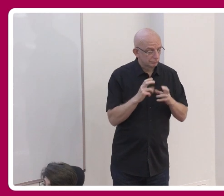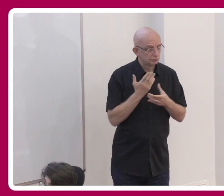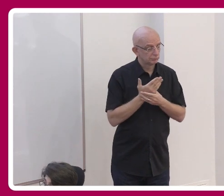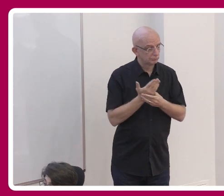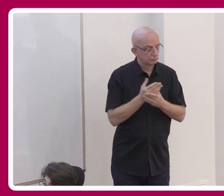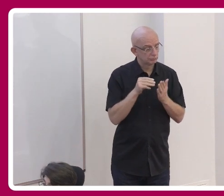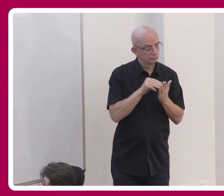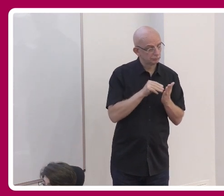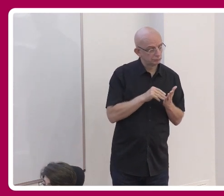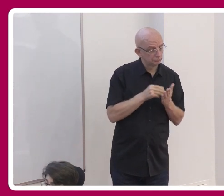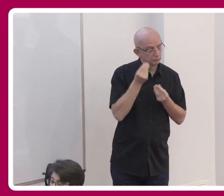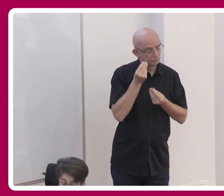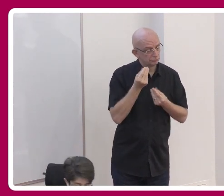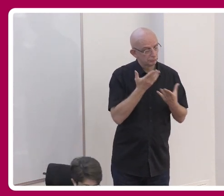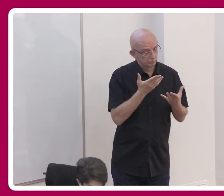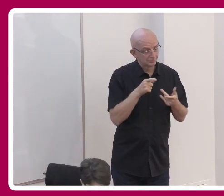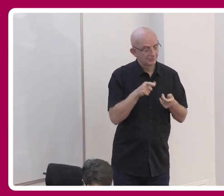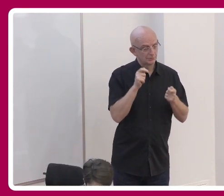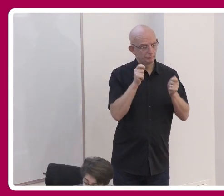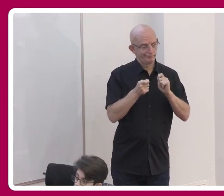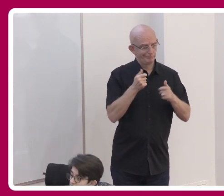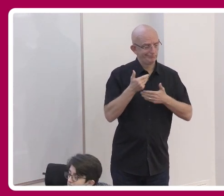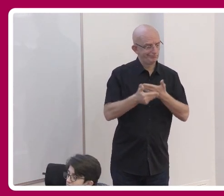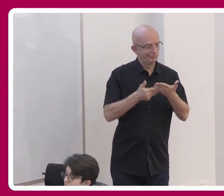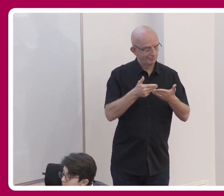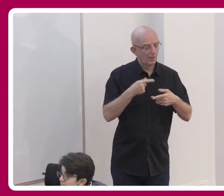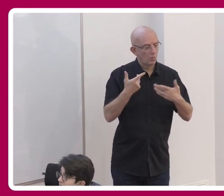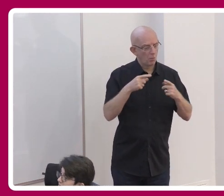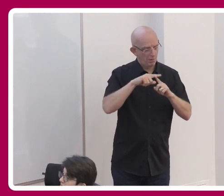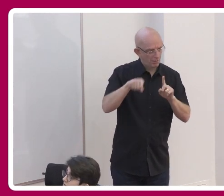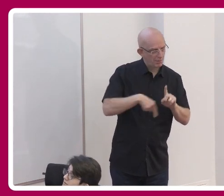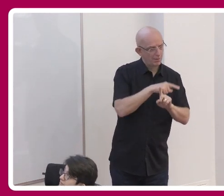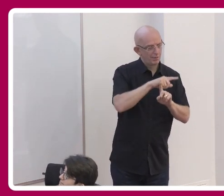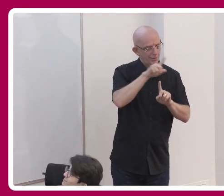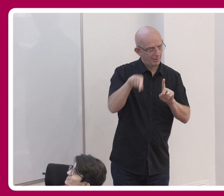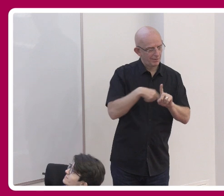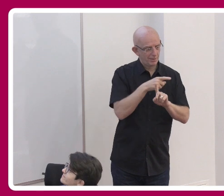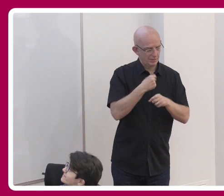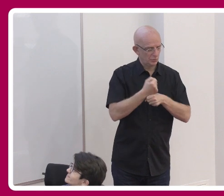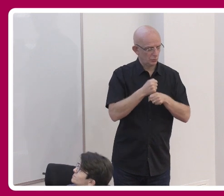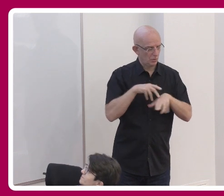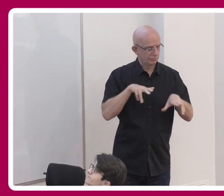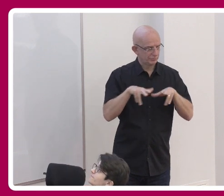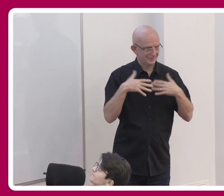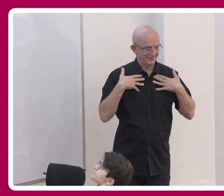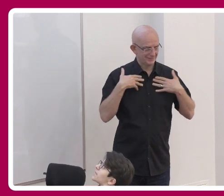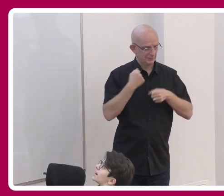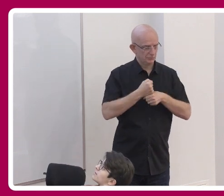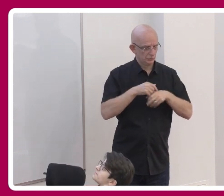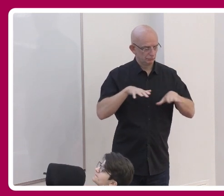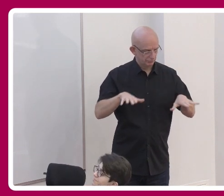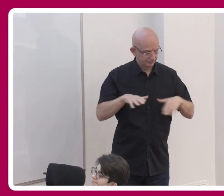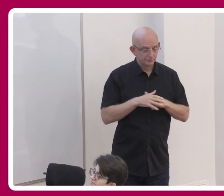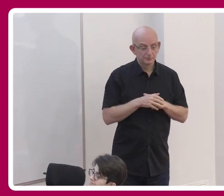so that's where I'm coming from. And then in terms of monitoring disability rights at Human Rights Watch,